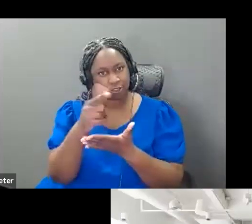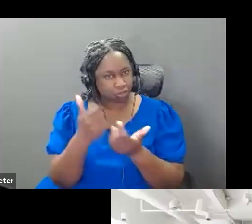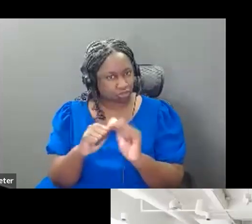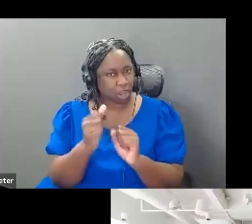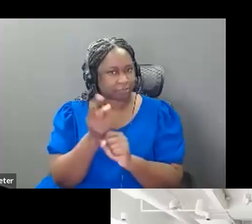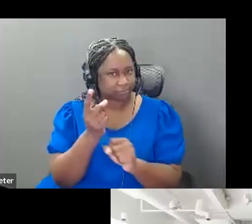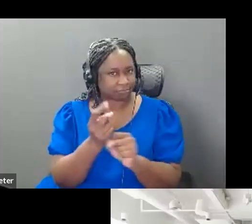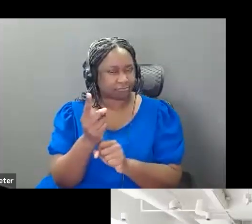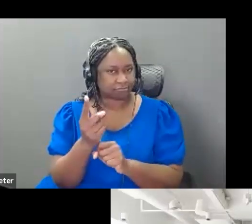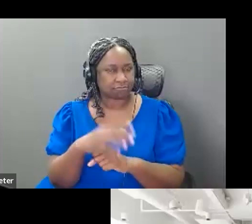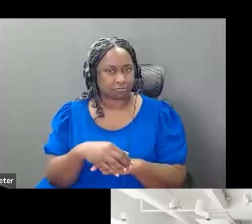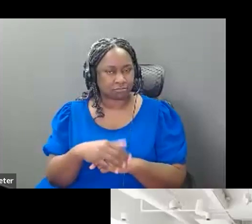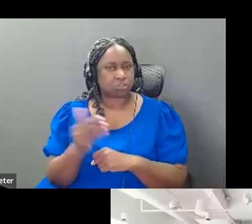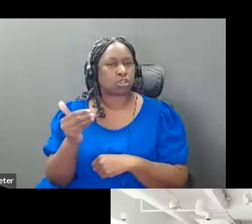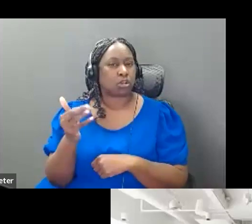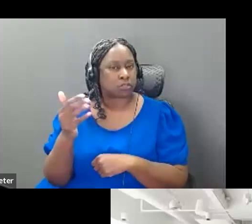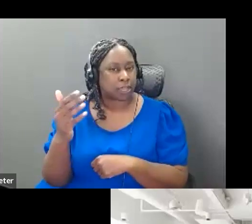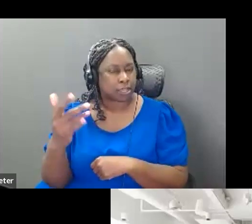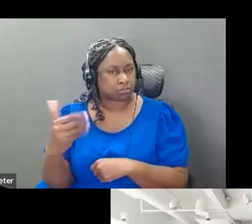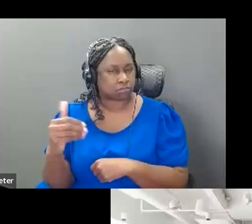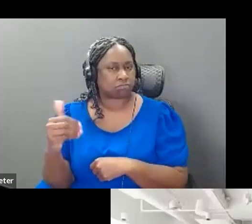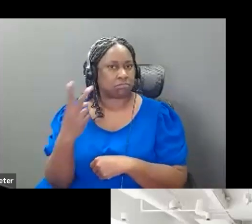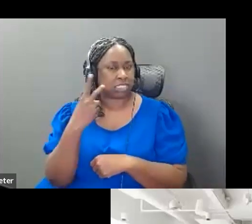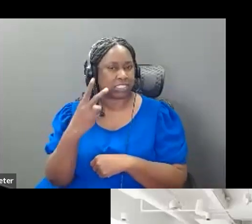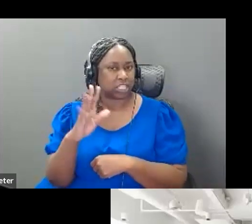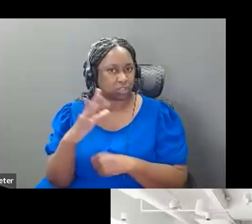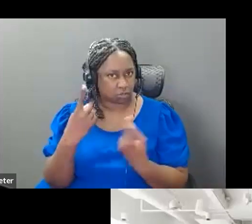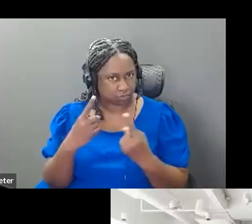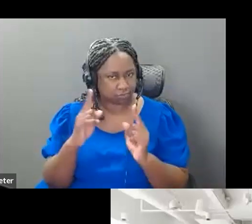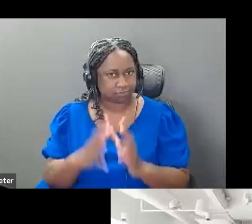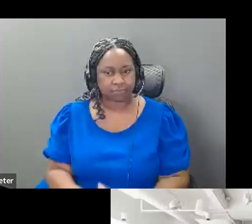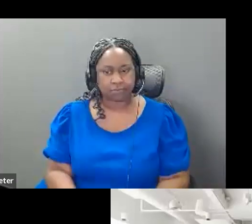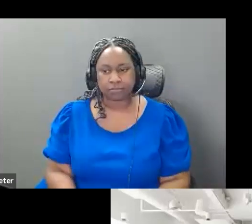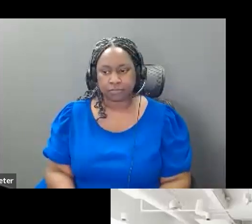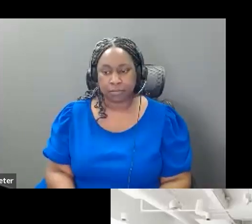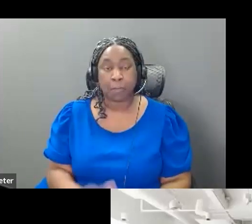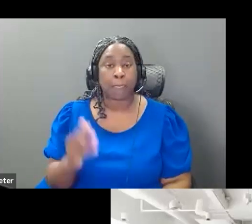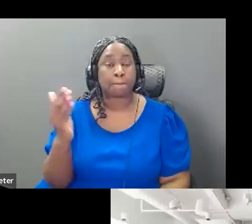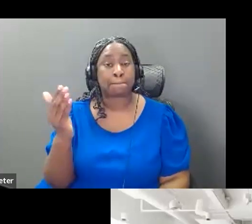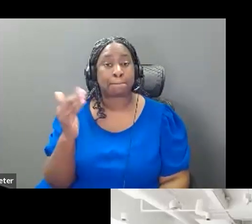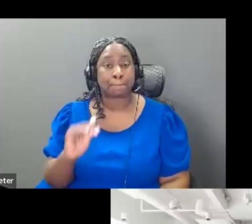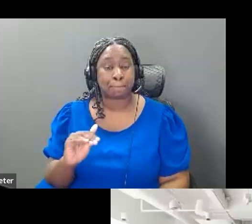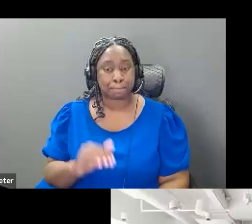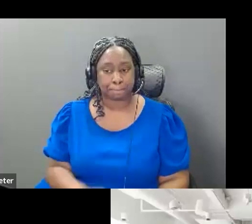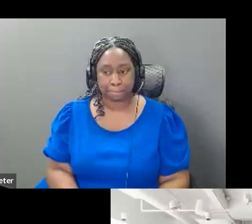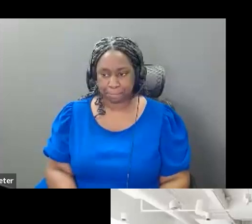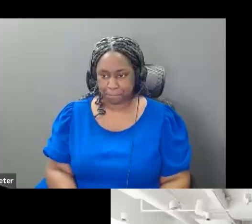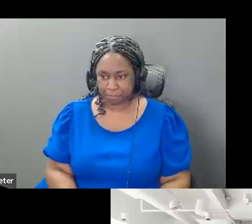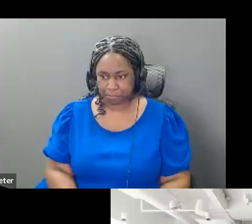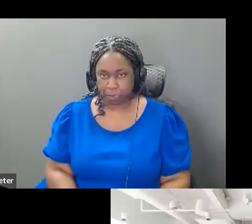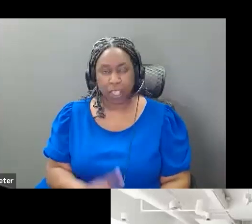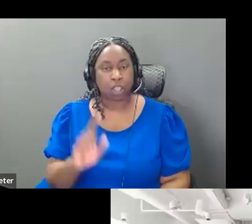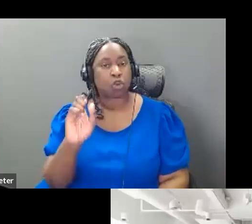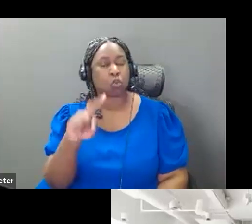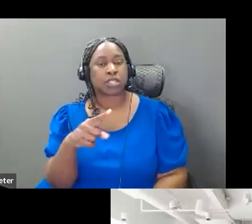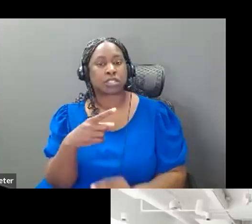single year. So over time, it's really incredible to see all that you've done over a span of time. The next question that comes in is